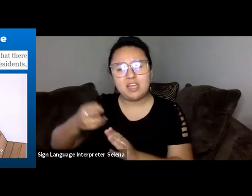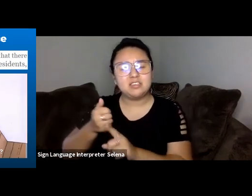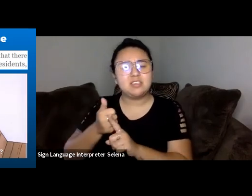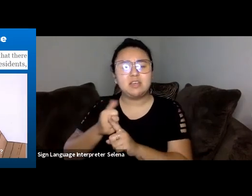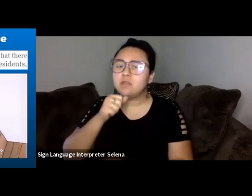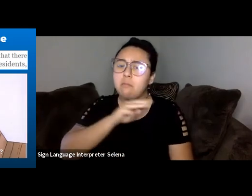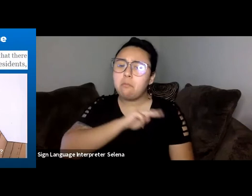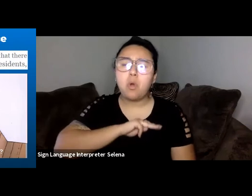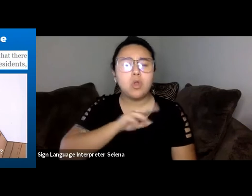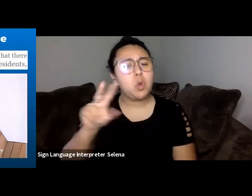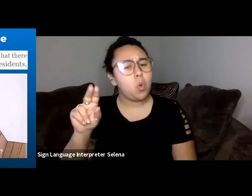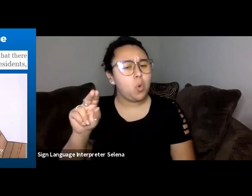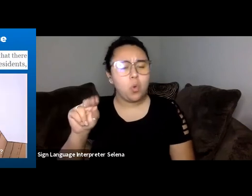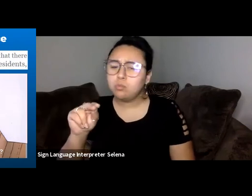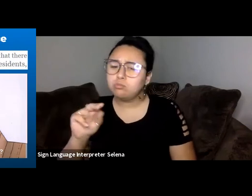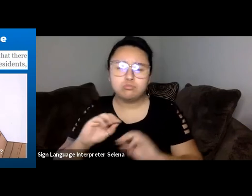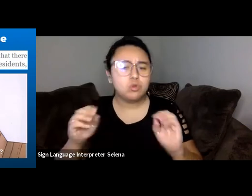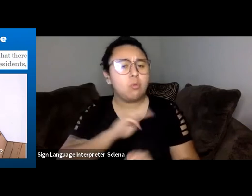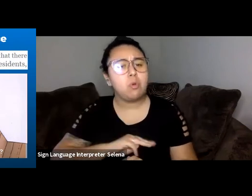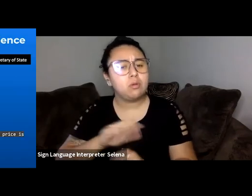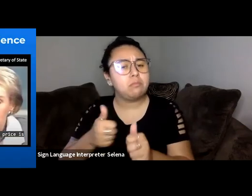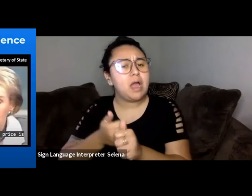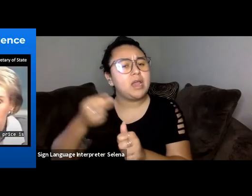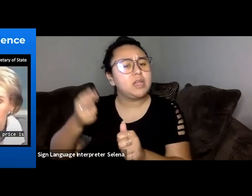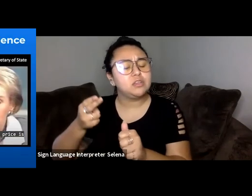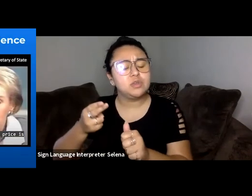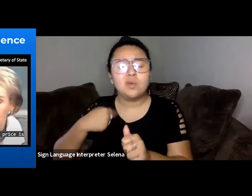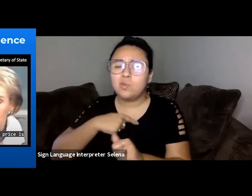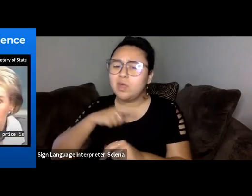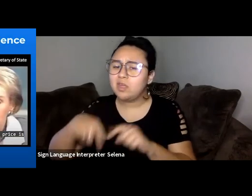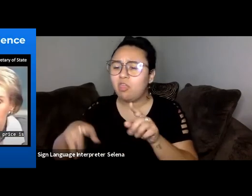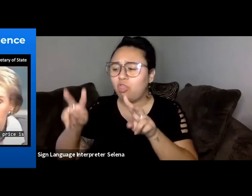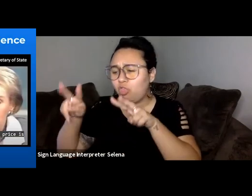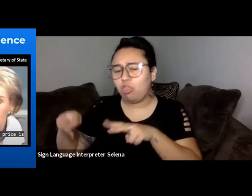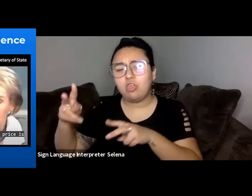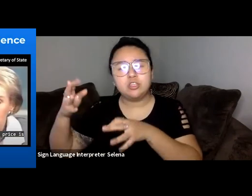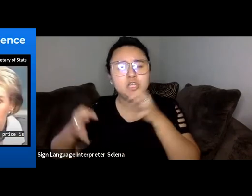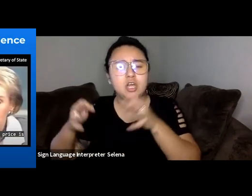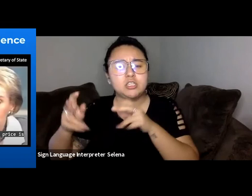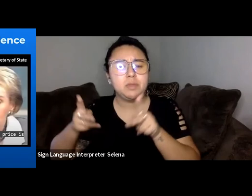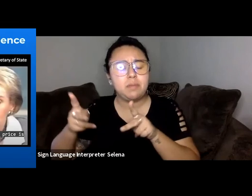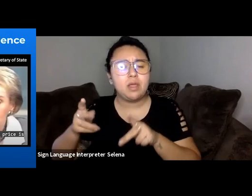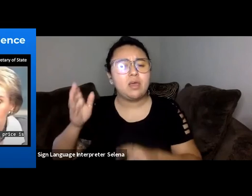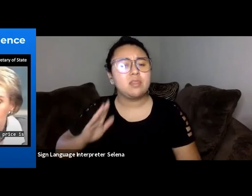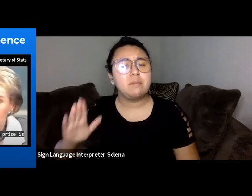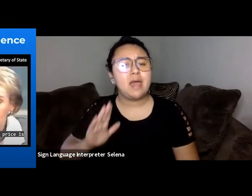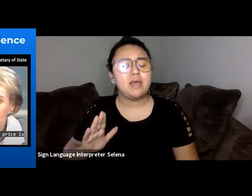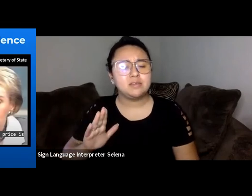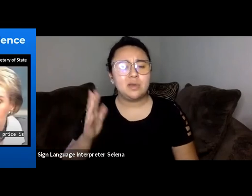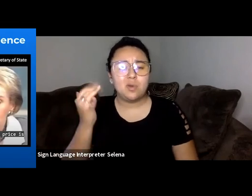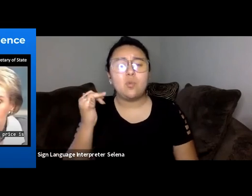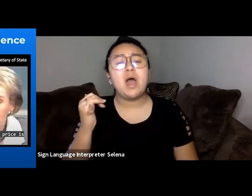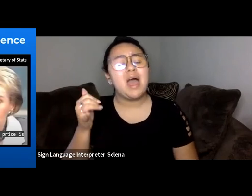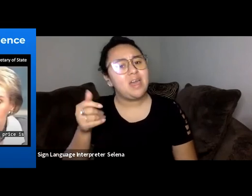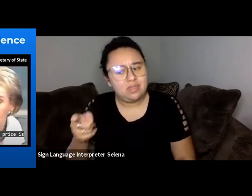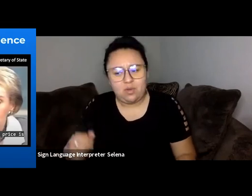thing, and that we can't judge people in the past because they were, quote, products of their time. What